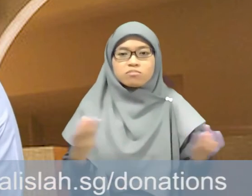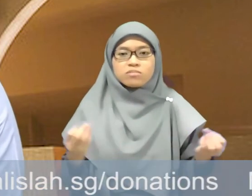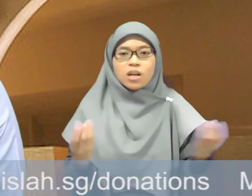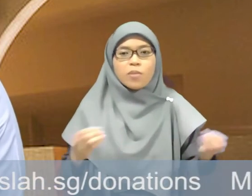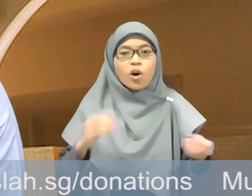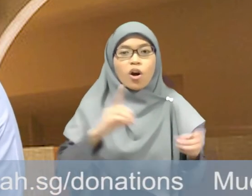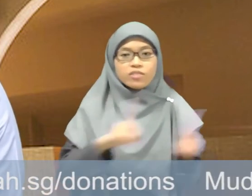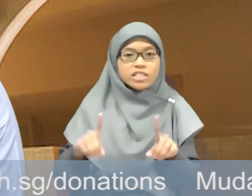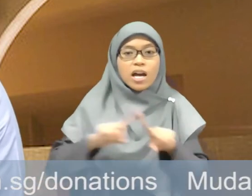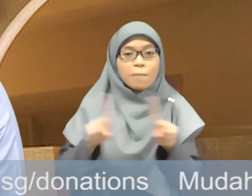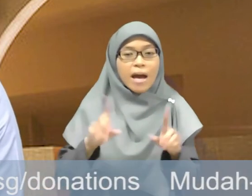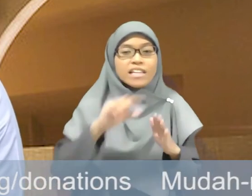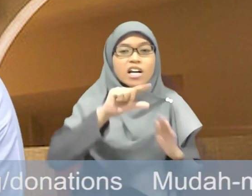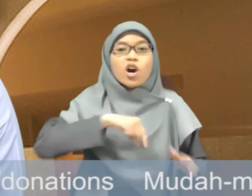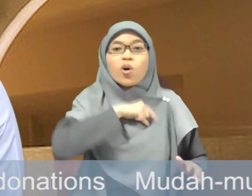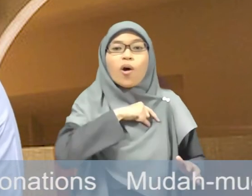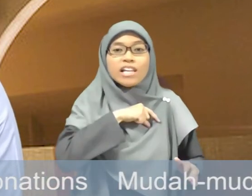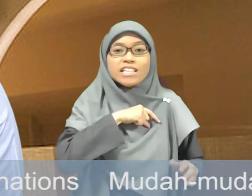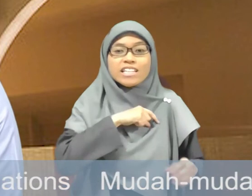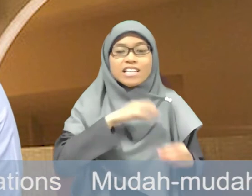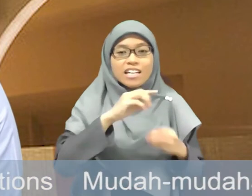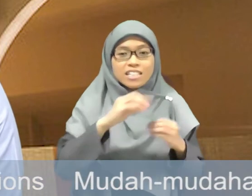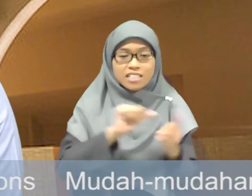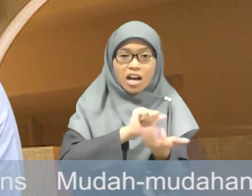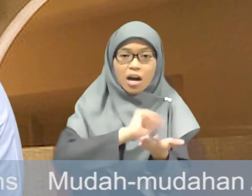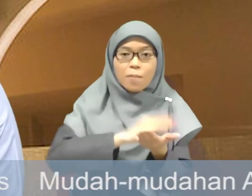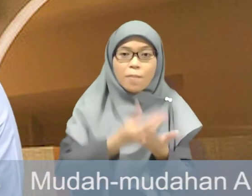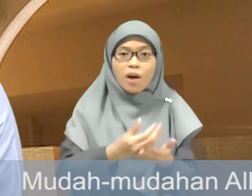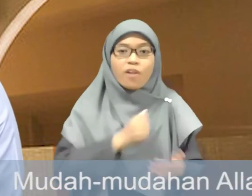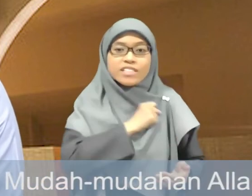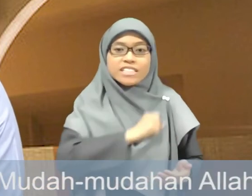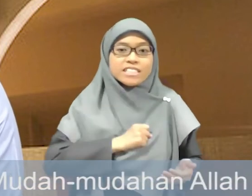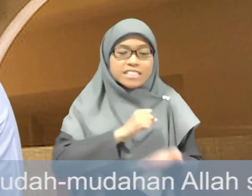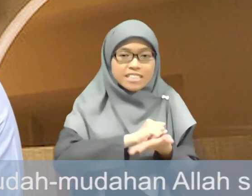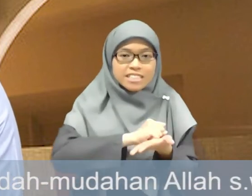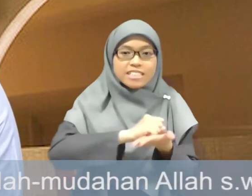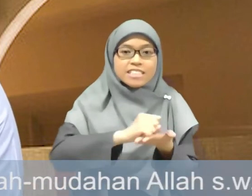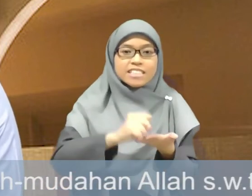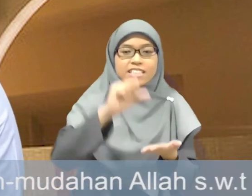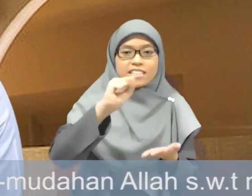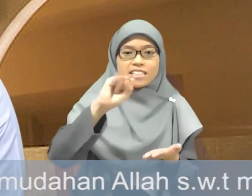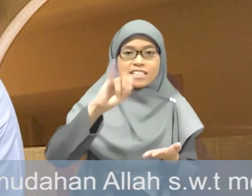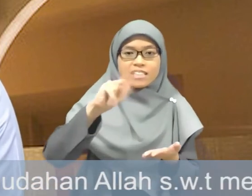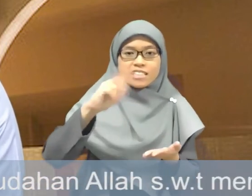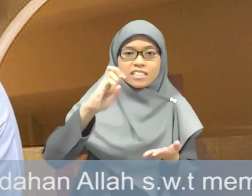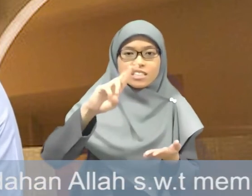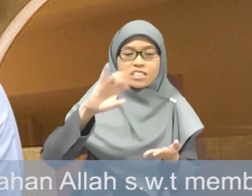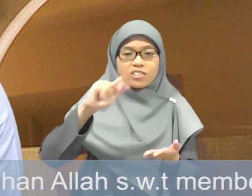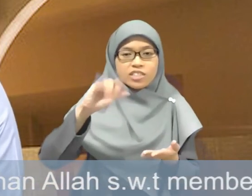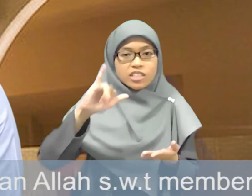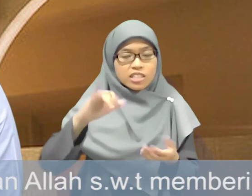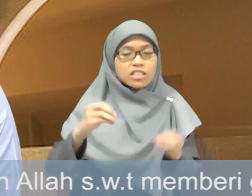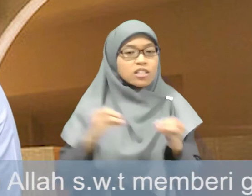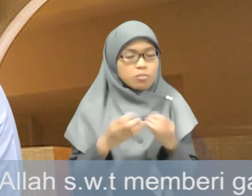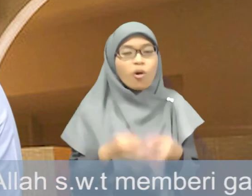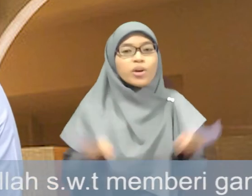this Road to Ramadan series. I sincerely hope that during these 4 weeks, you, the viewers, have learned